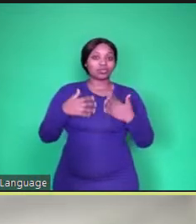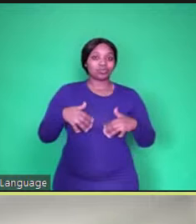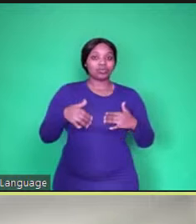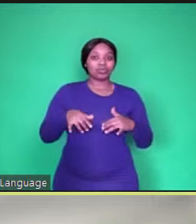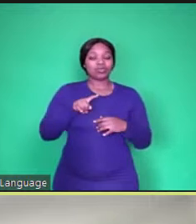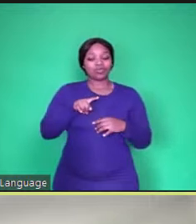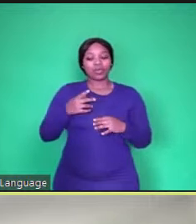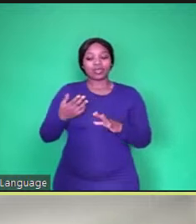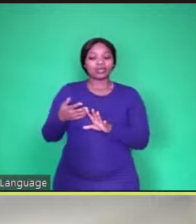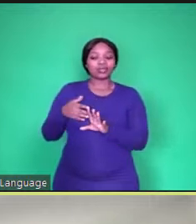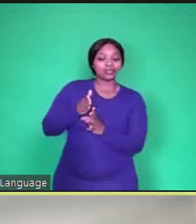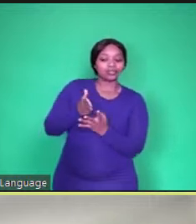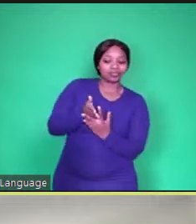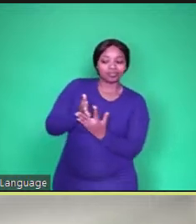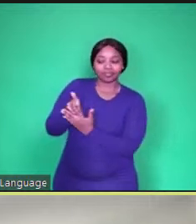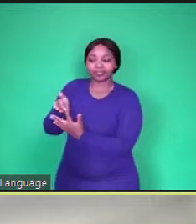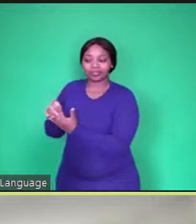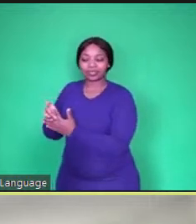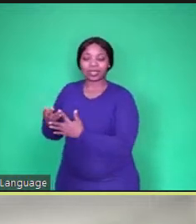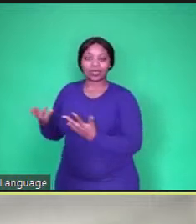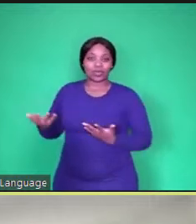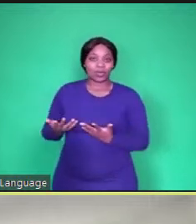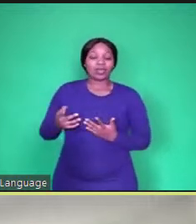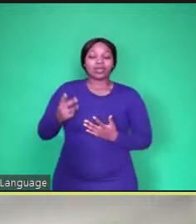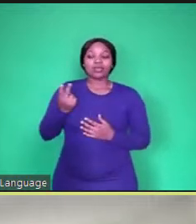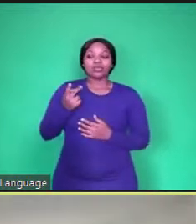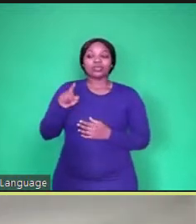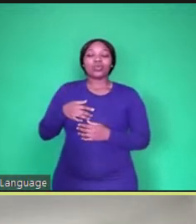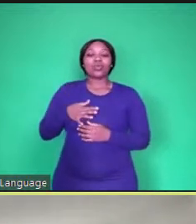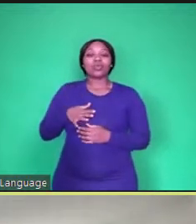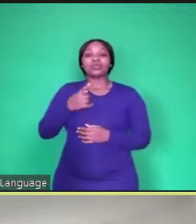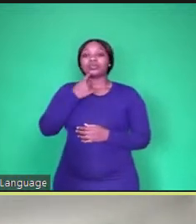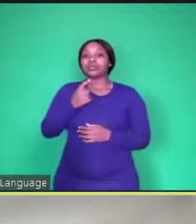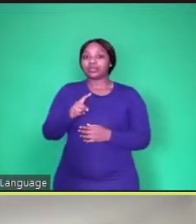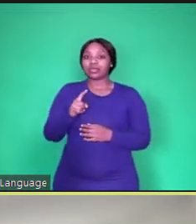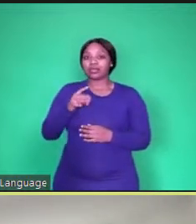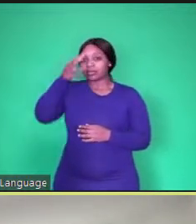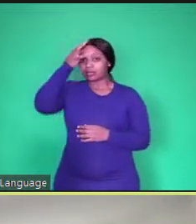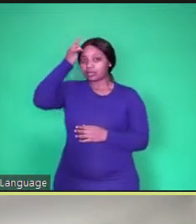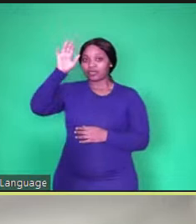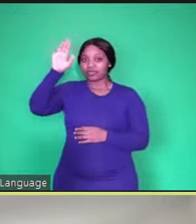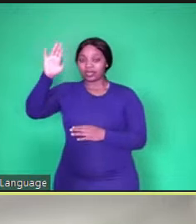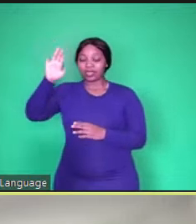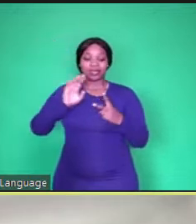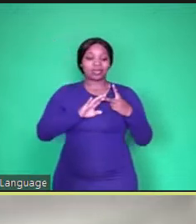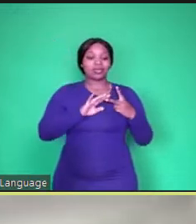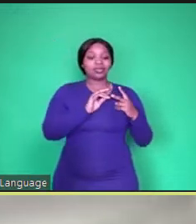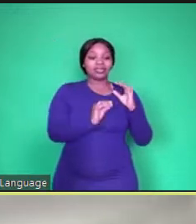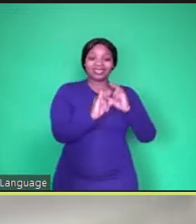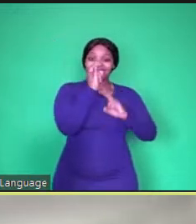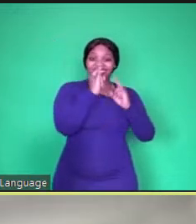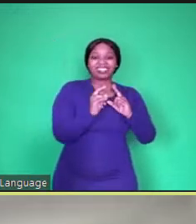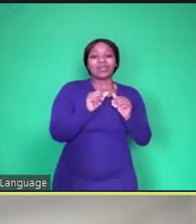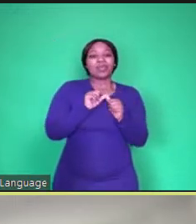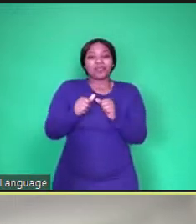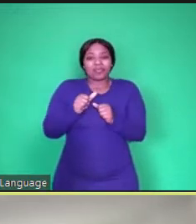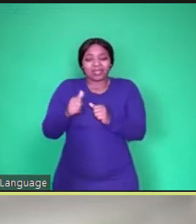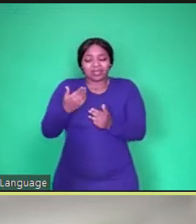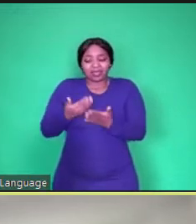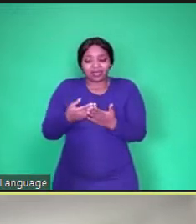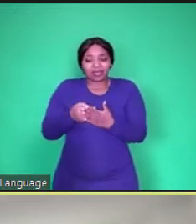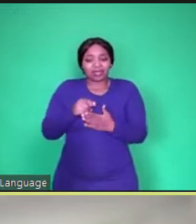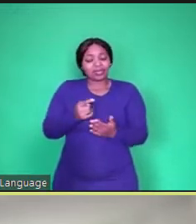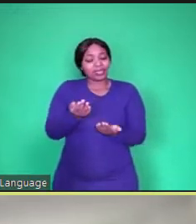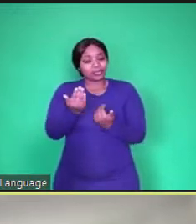intervention. And also to say that a government would be, and cities would be far better off anticipating urbanization and preparing